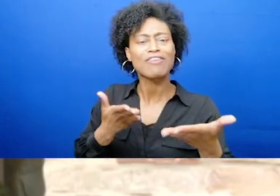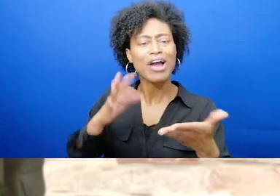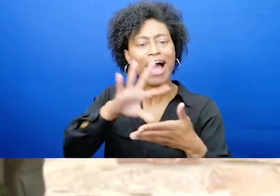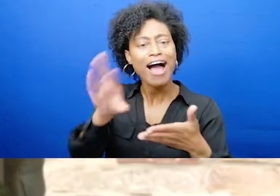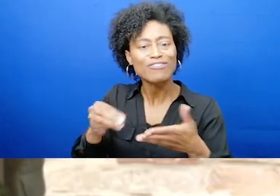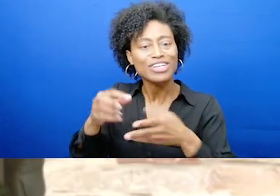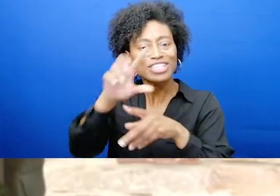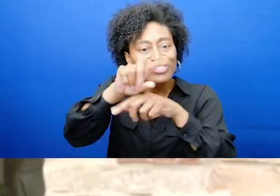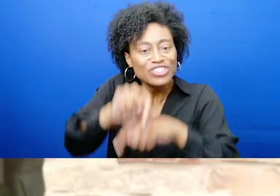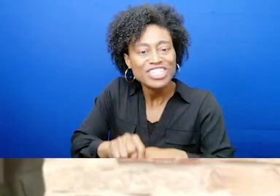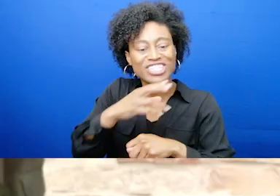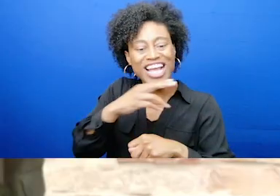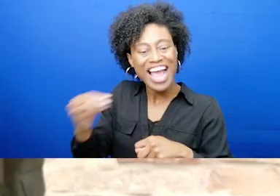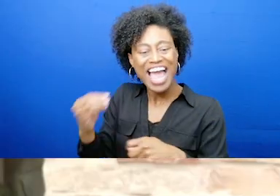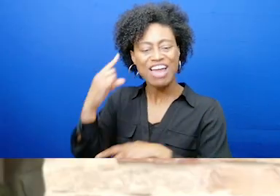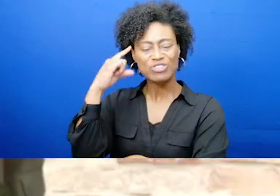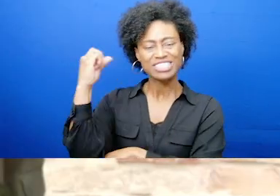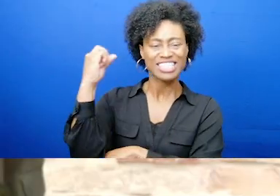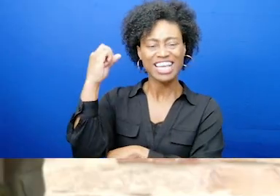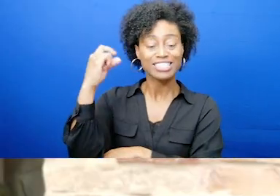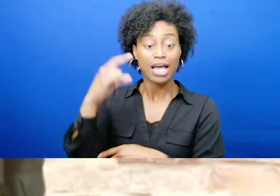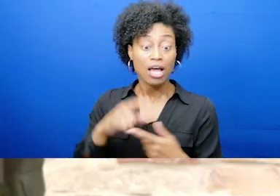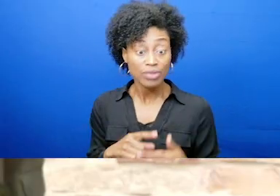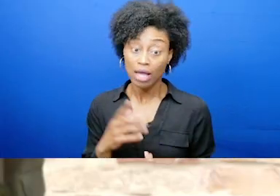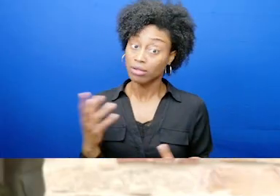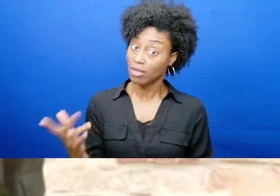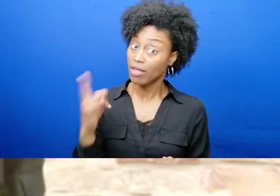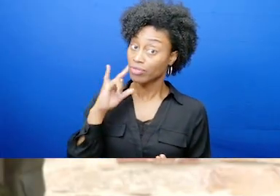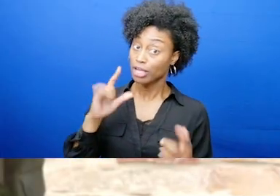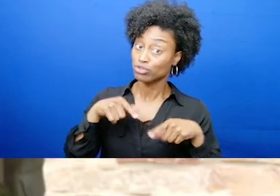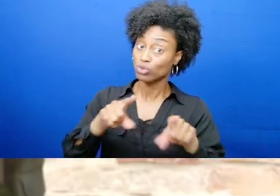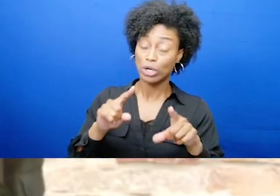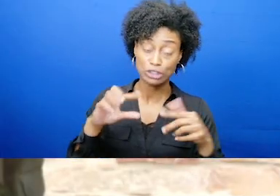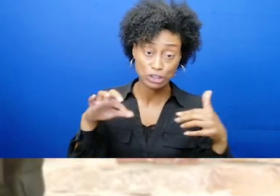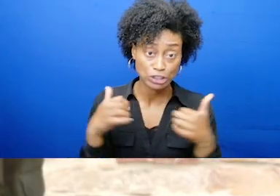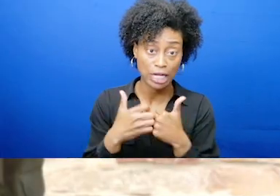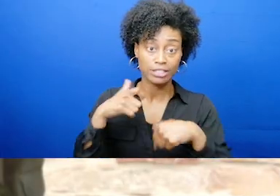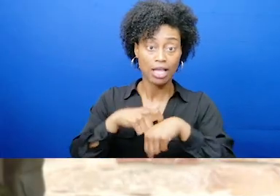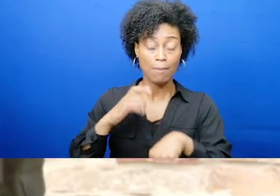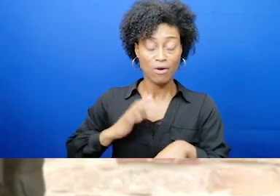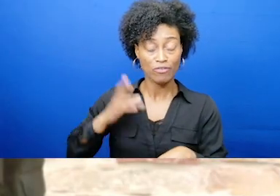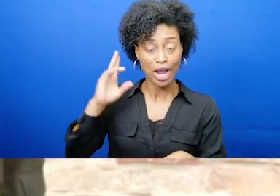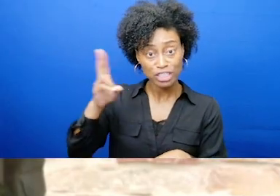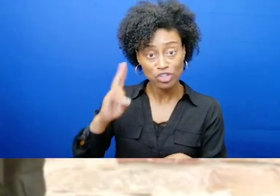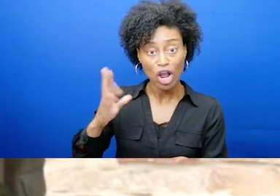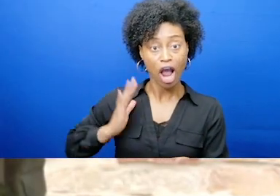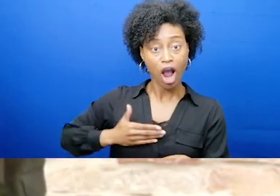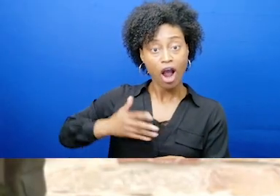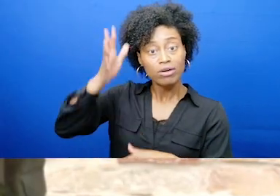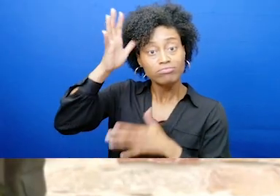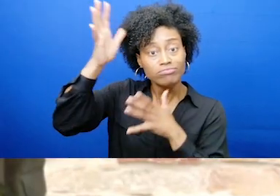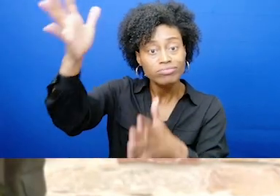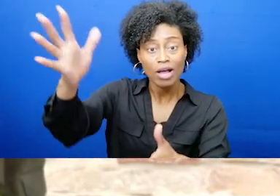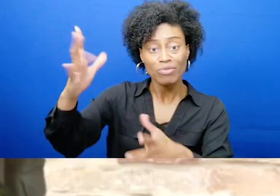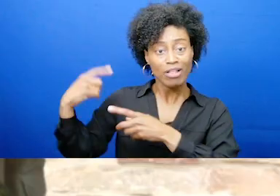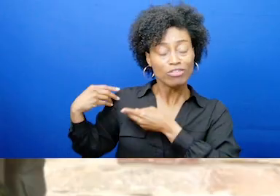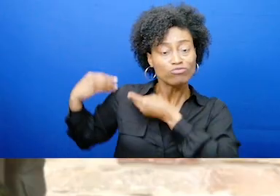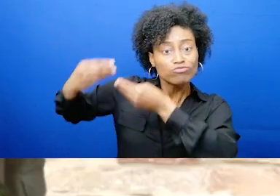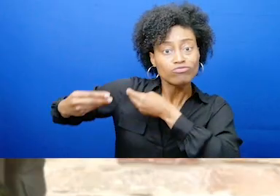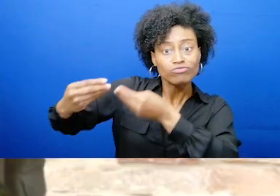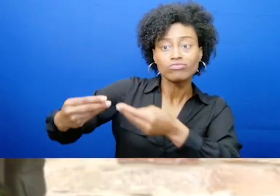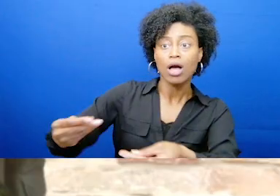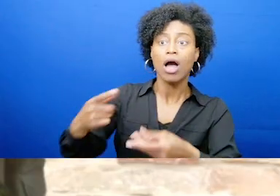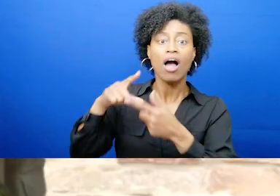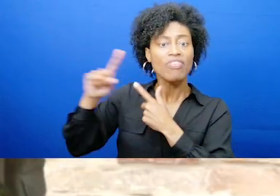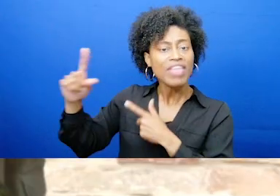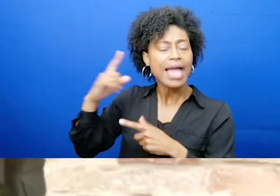tradition and resilience. These plants represent resistance. During the most challenging periods of history, our ancestors used these crops